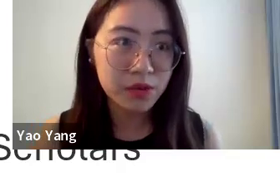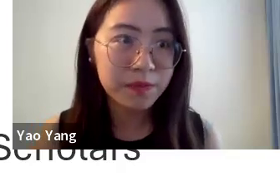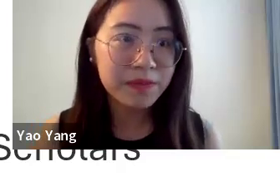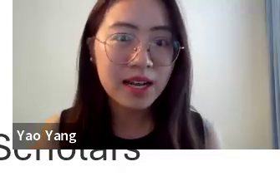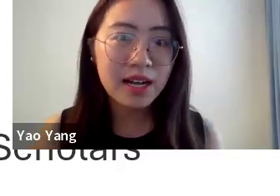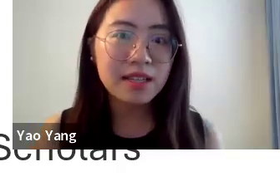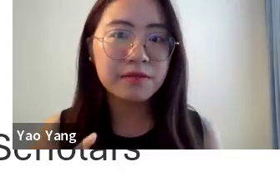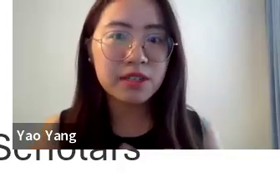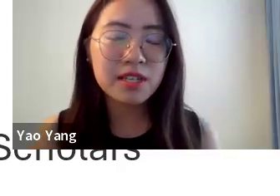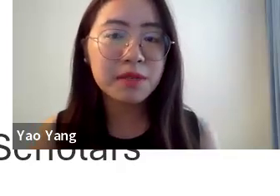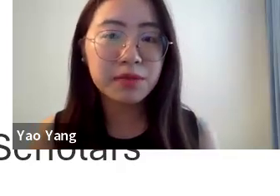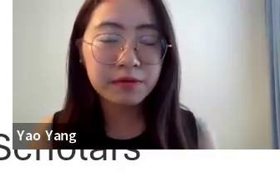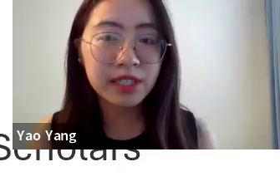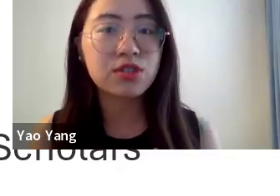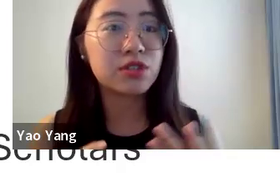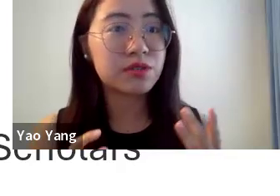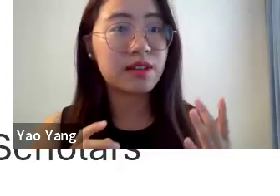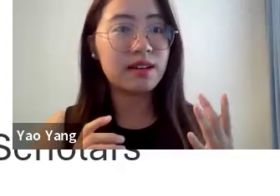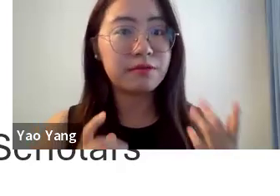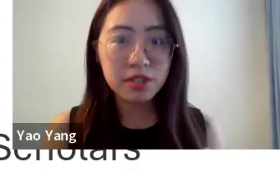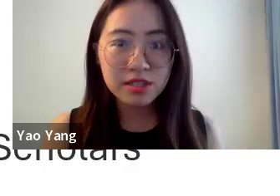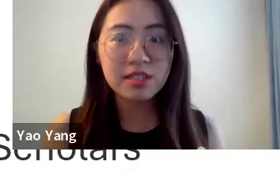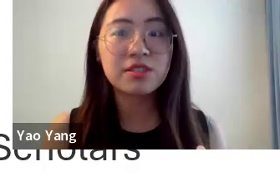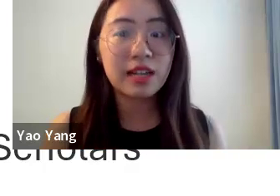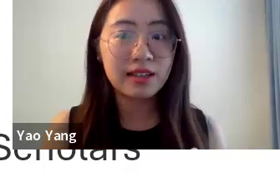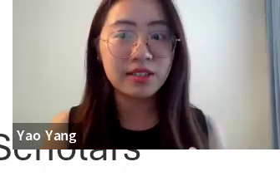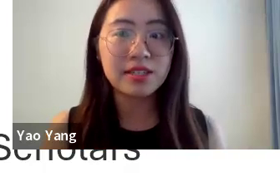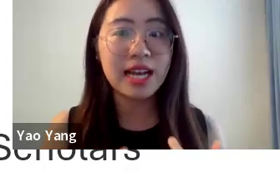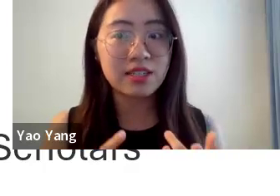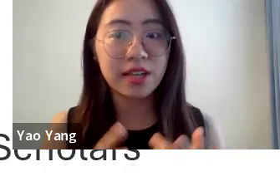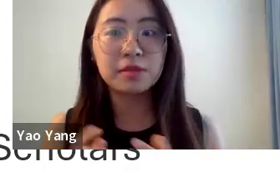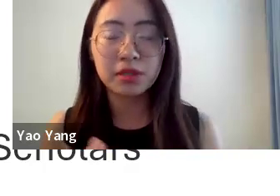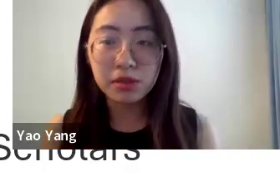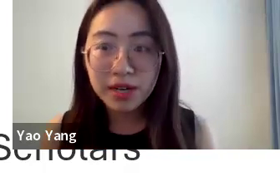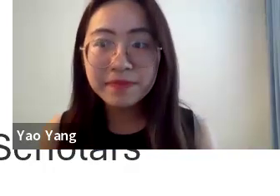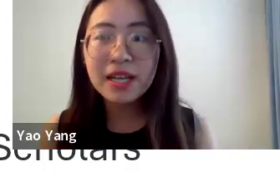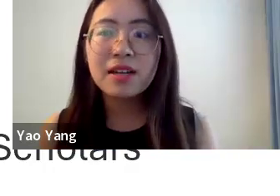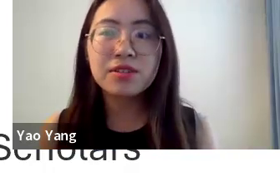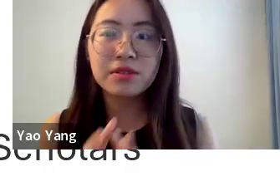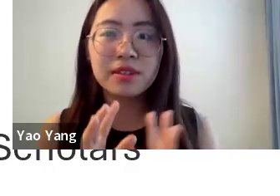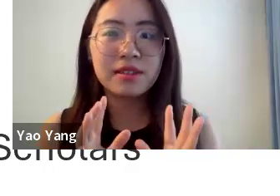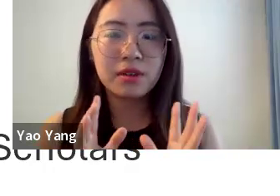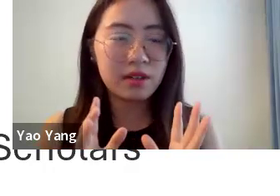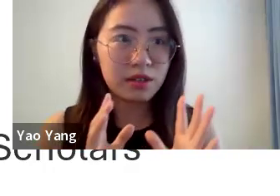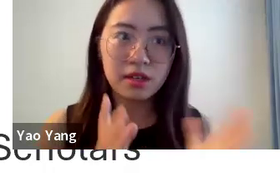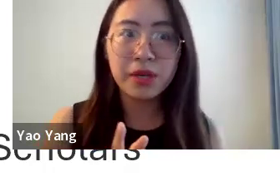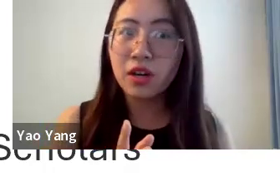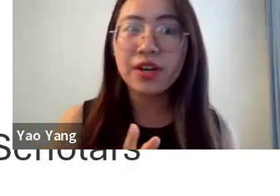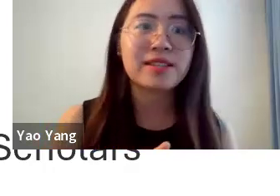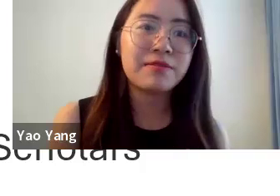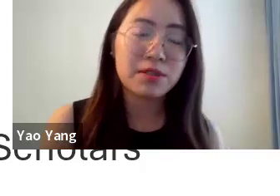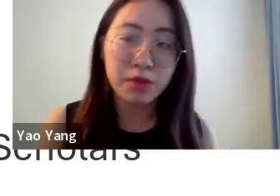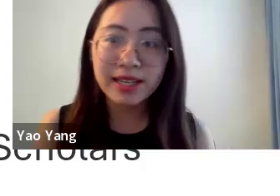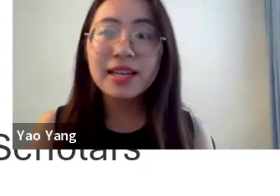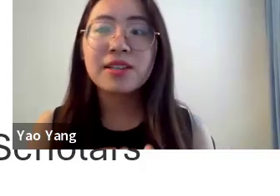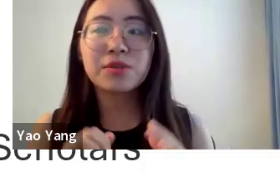imposter syndrome. The first, let me briefly introduce the first year scholars at Yale program. So or we